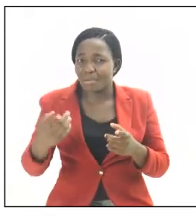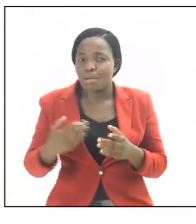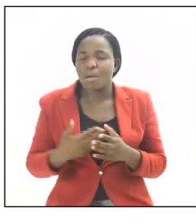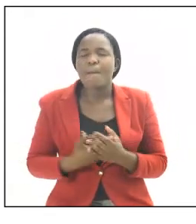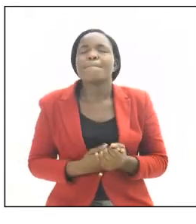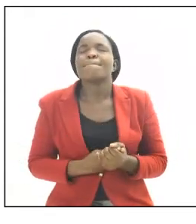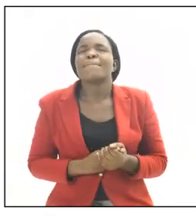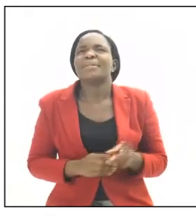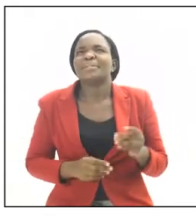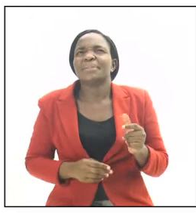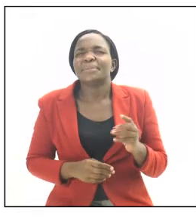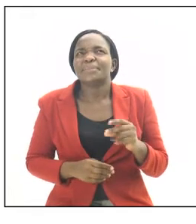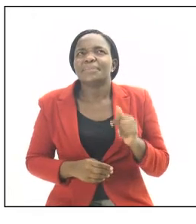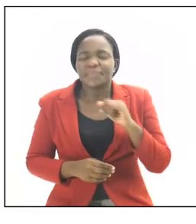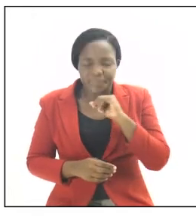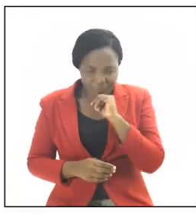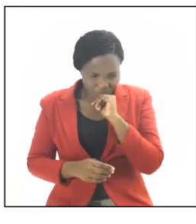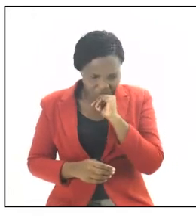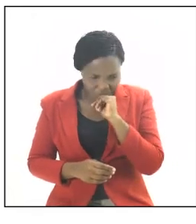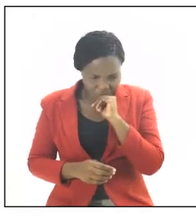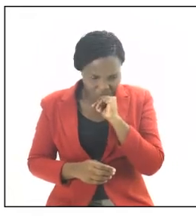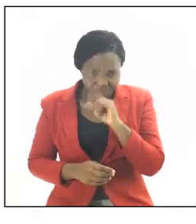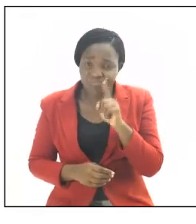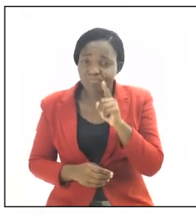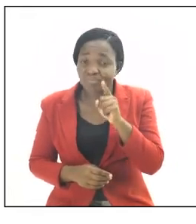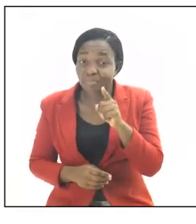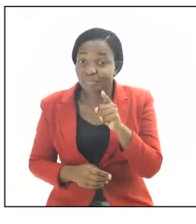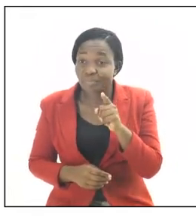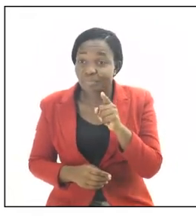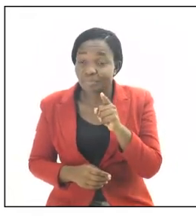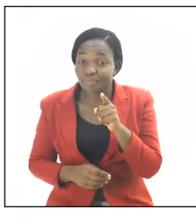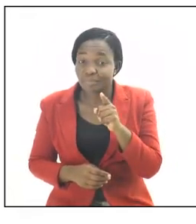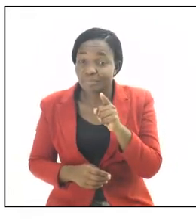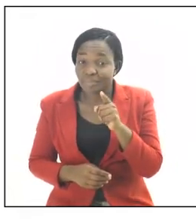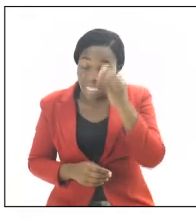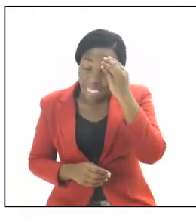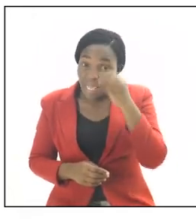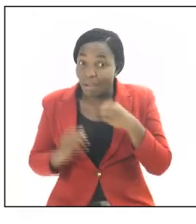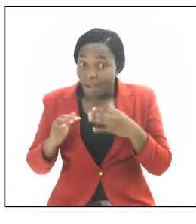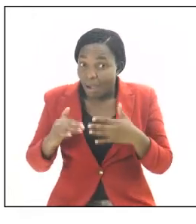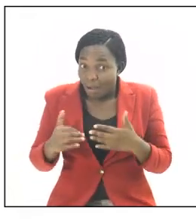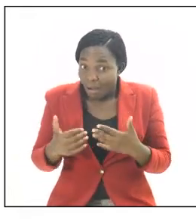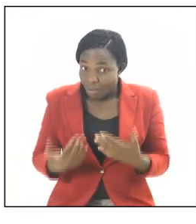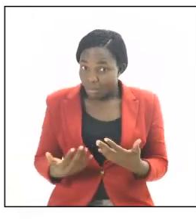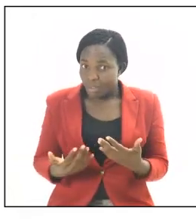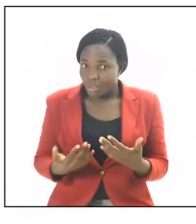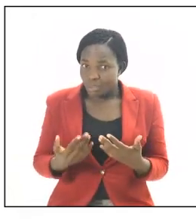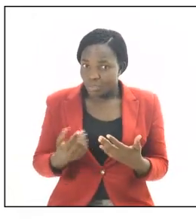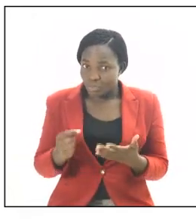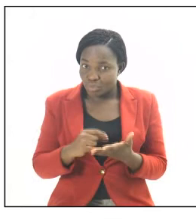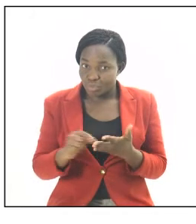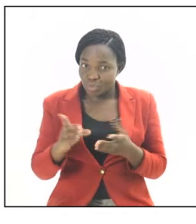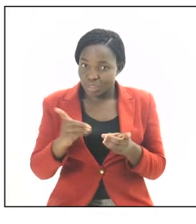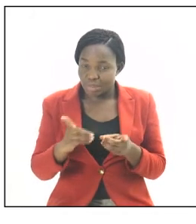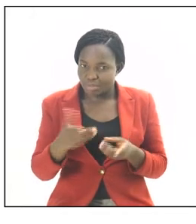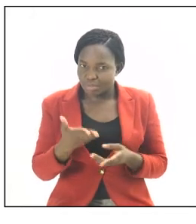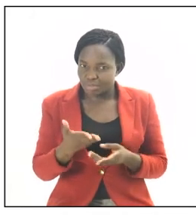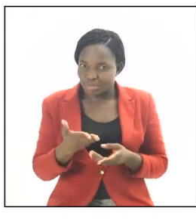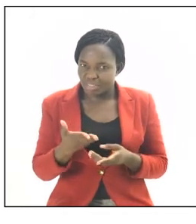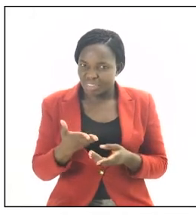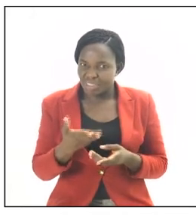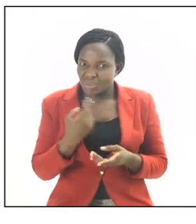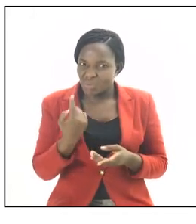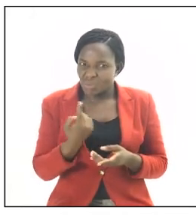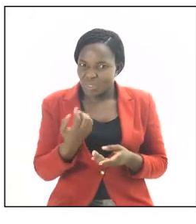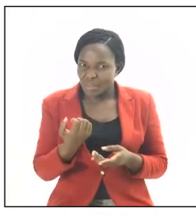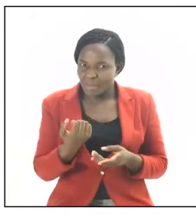My goodness. No, Ben. I don't know how we are supposed to find the diagonals. All we have are